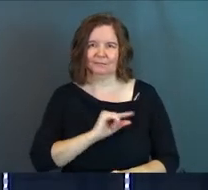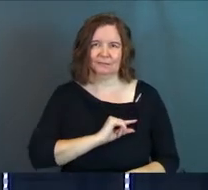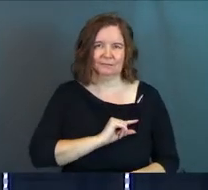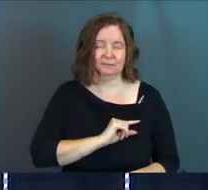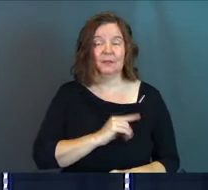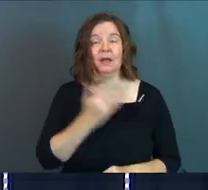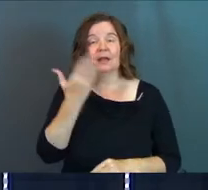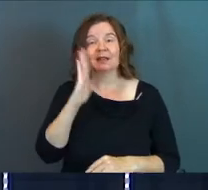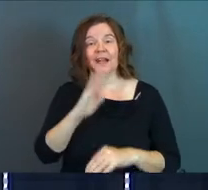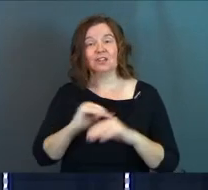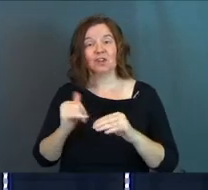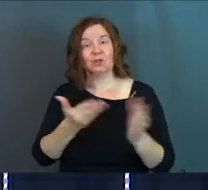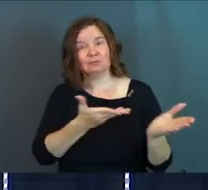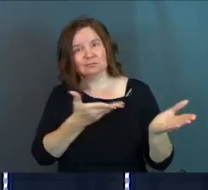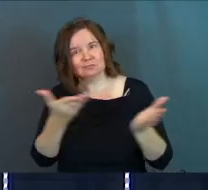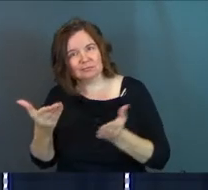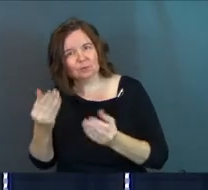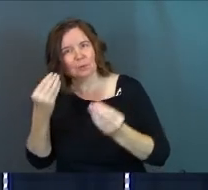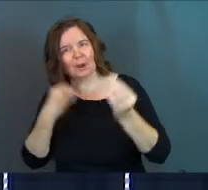God's called you to a meal